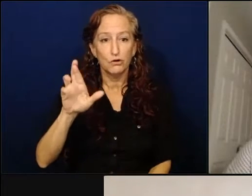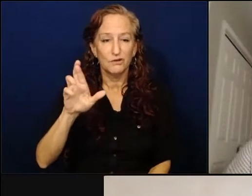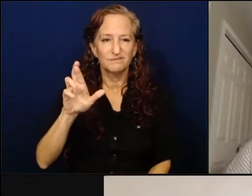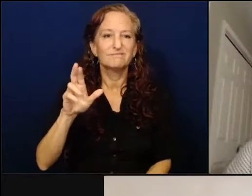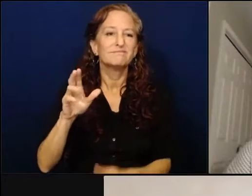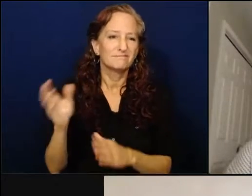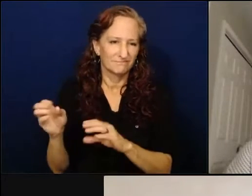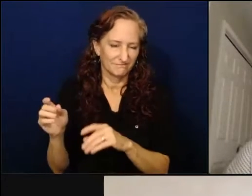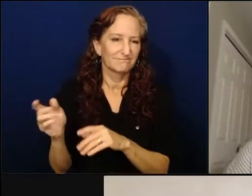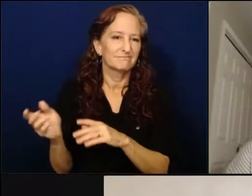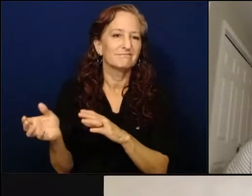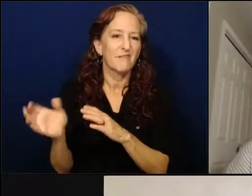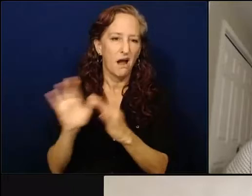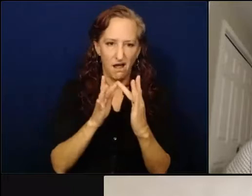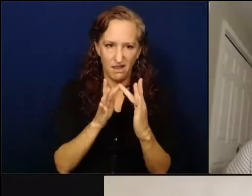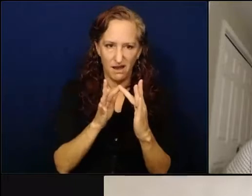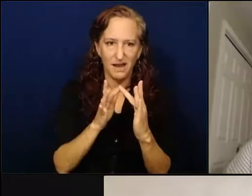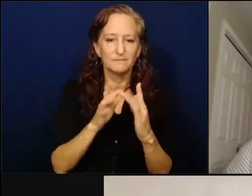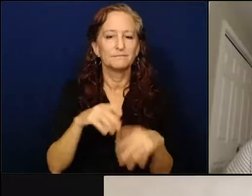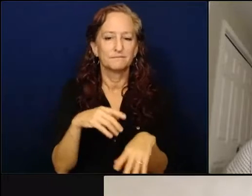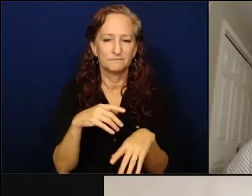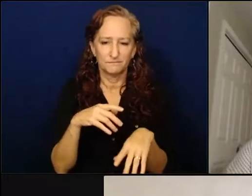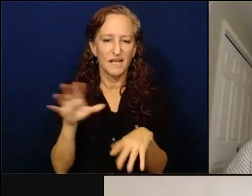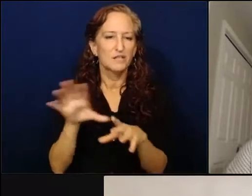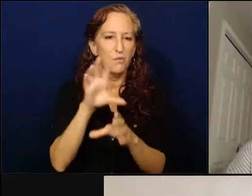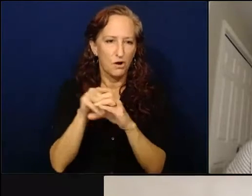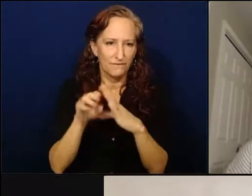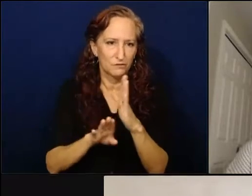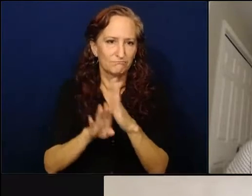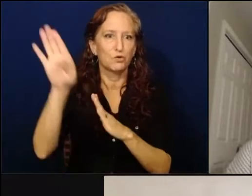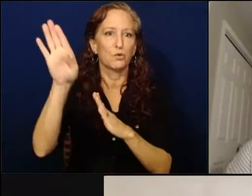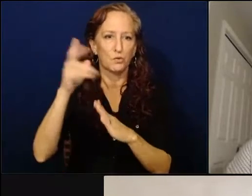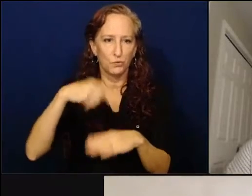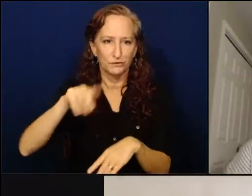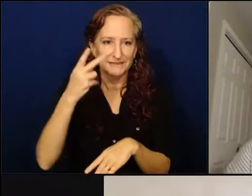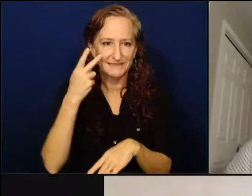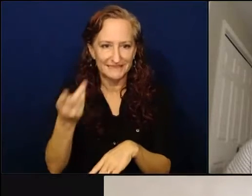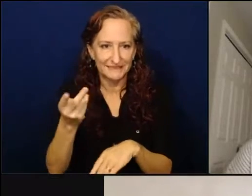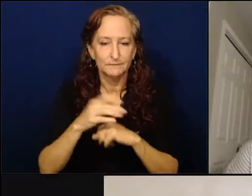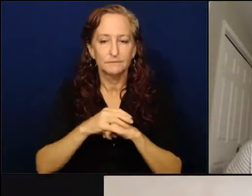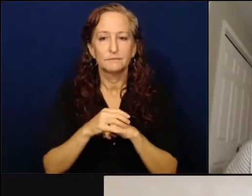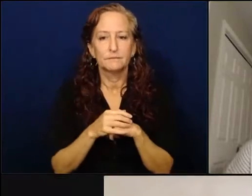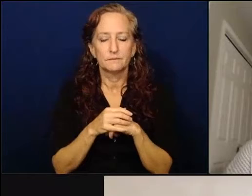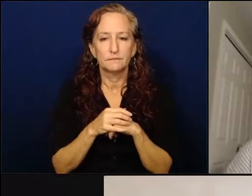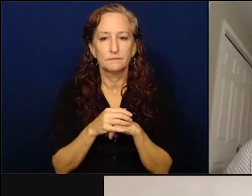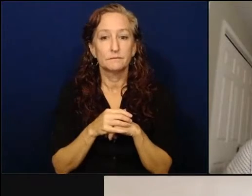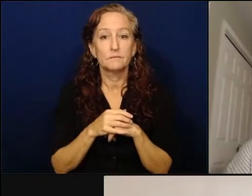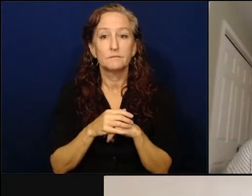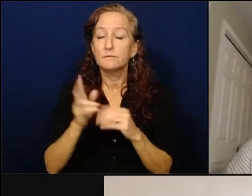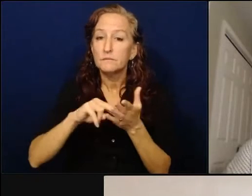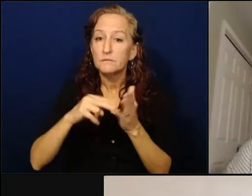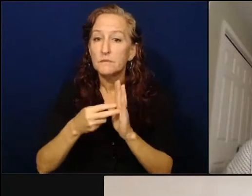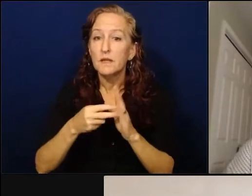that is part of that growth that we're seeing. So a lot of it is about, for us, we think about